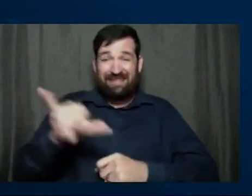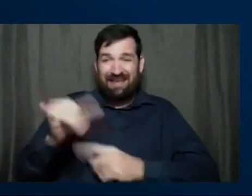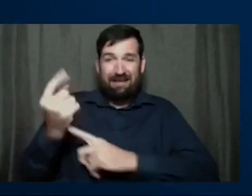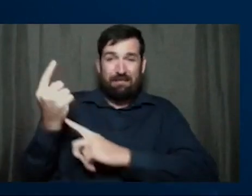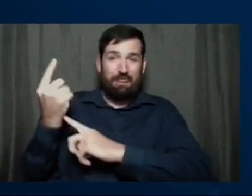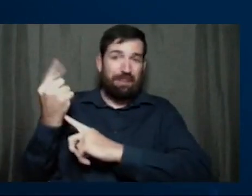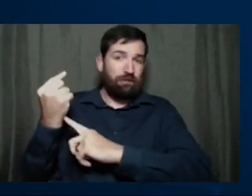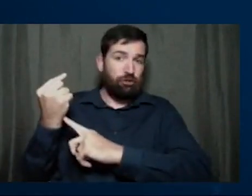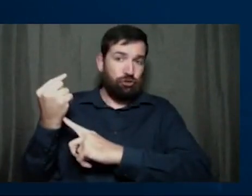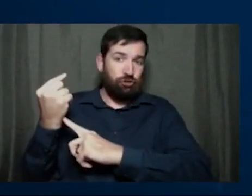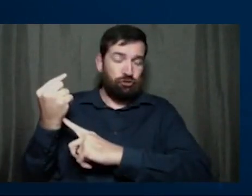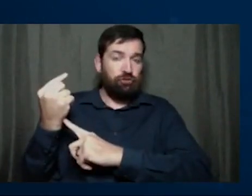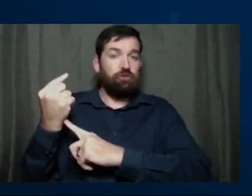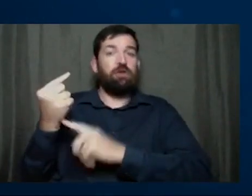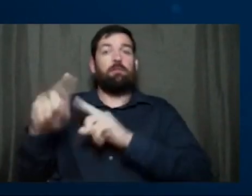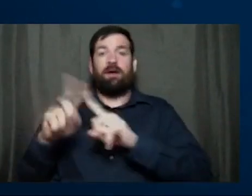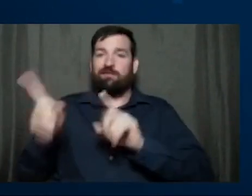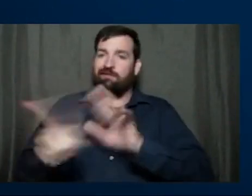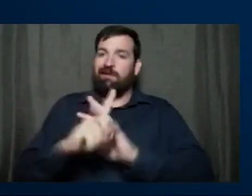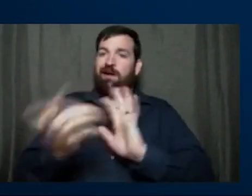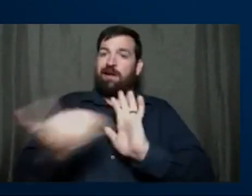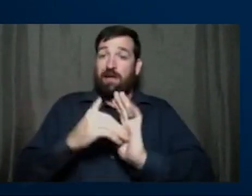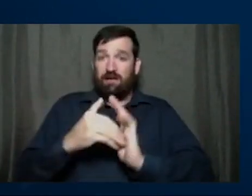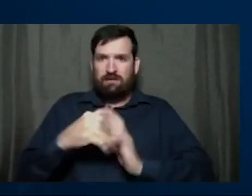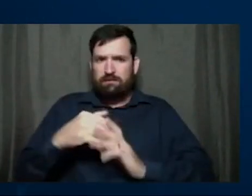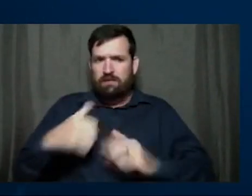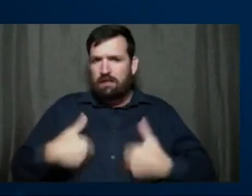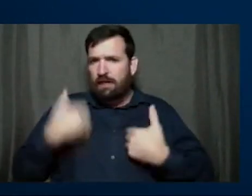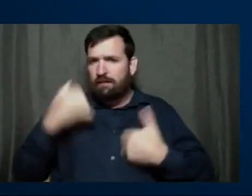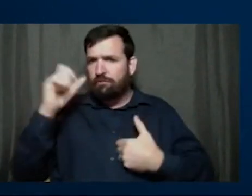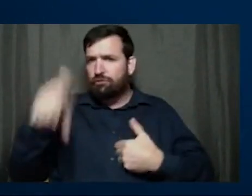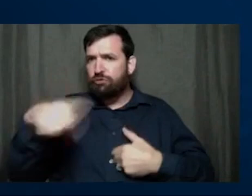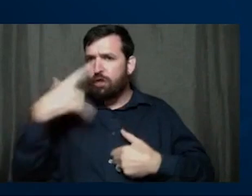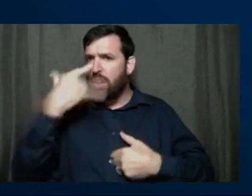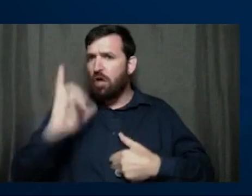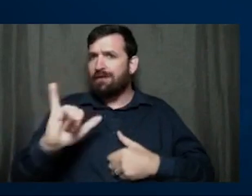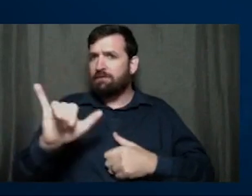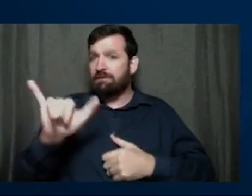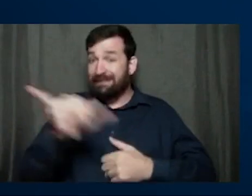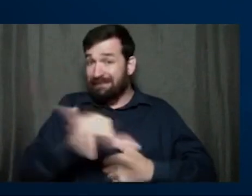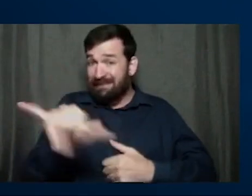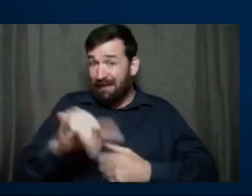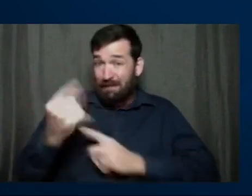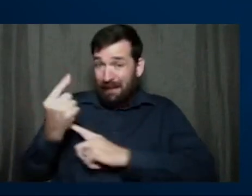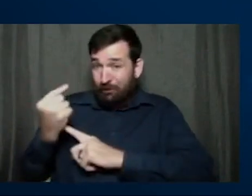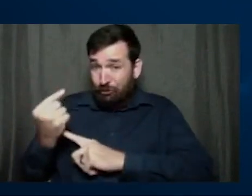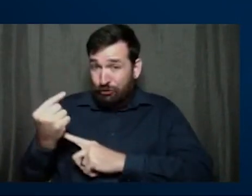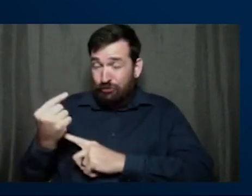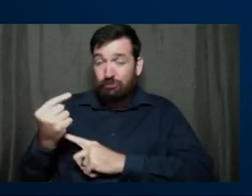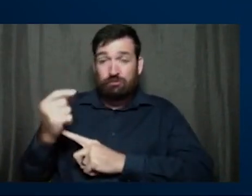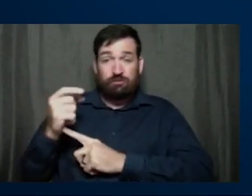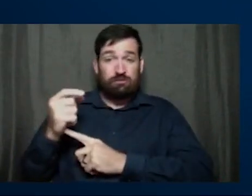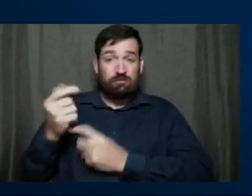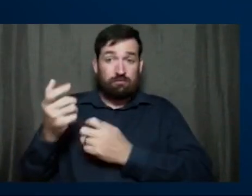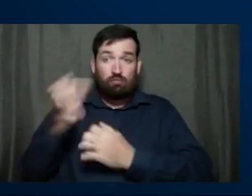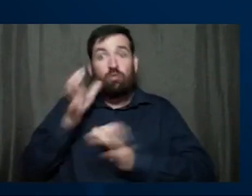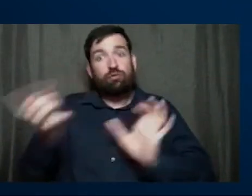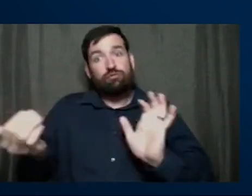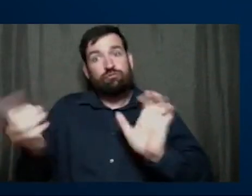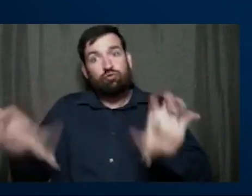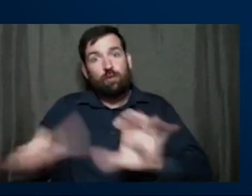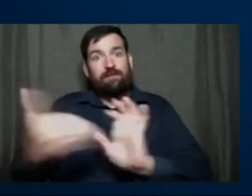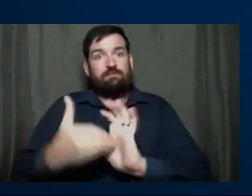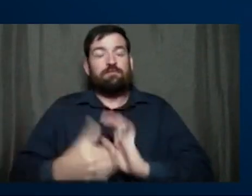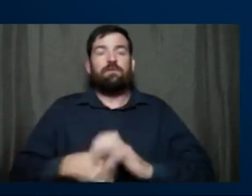again because people want to know, is life supposed to look like it was this time last year? Just let us know and we'll do it, hopefully. So the first question is, how can we